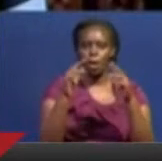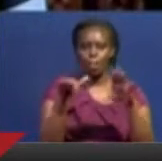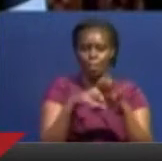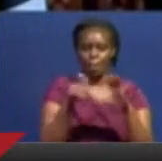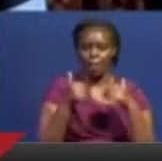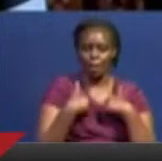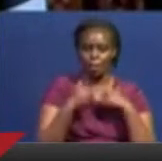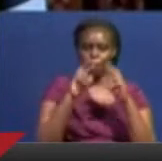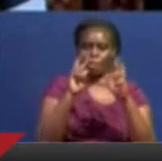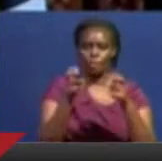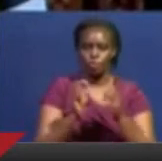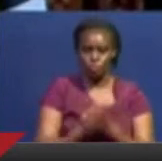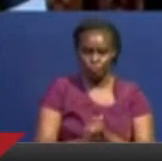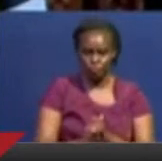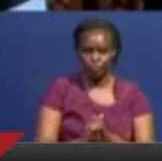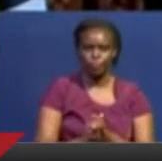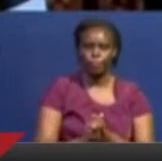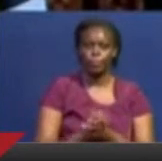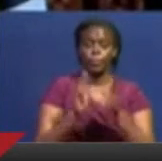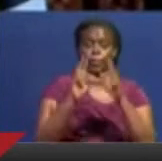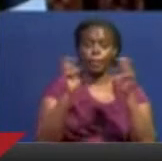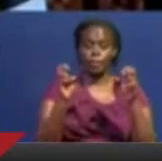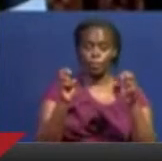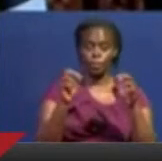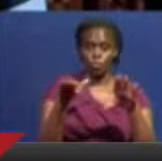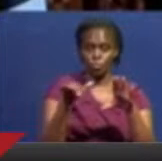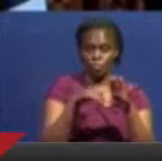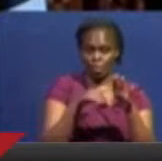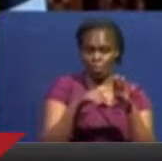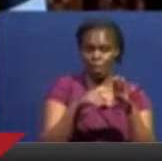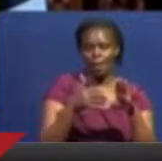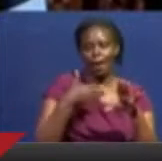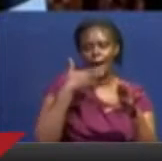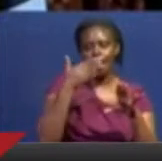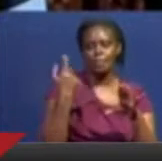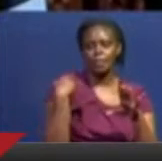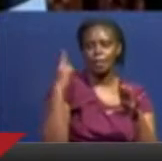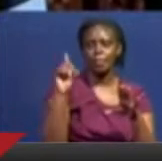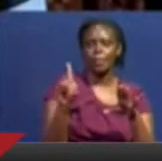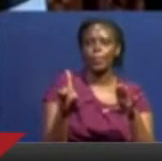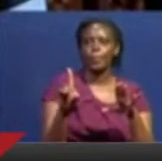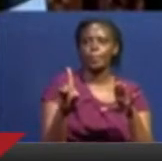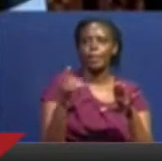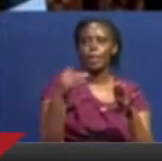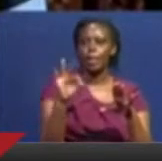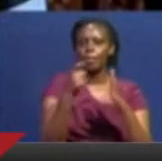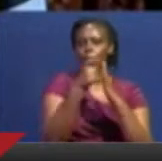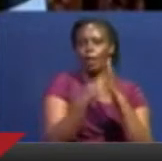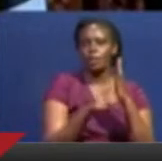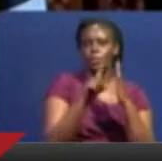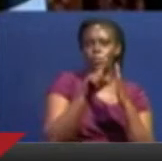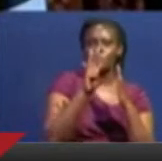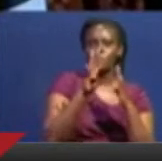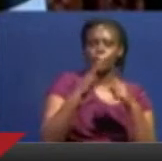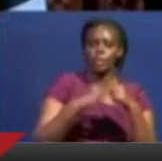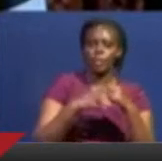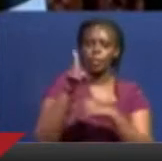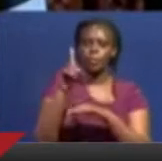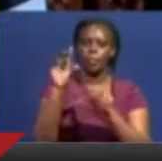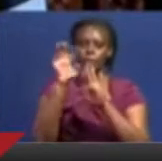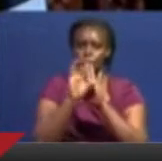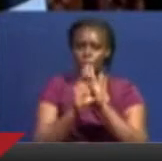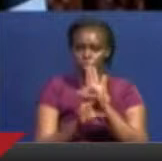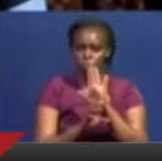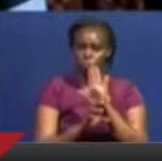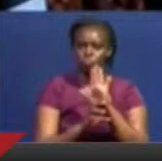members, I have distilled the issues raised by the members as follows. 1. Whether Article 149(1) of the